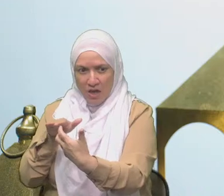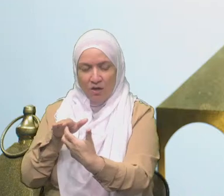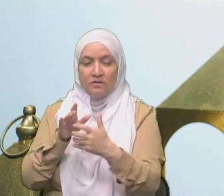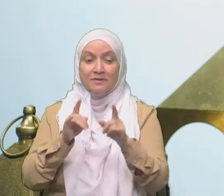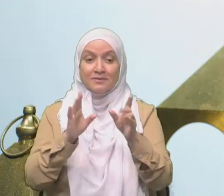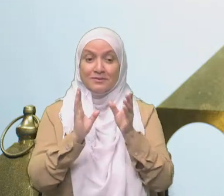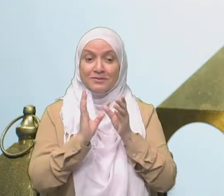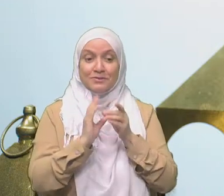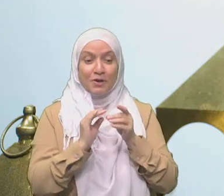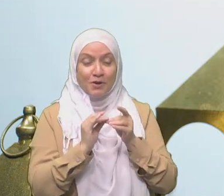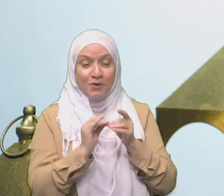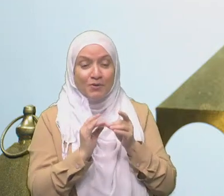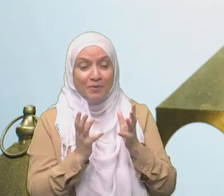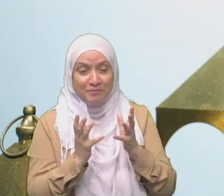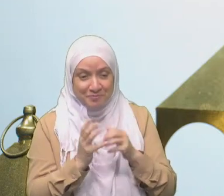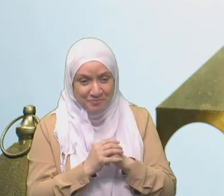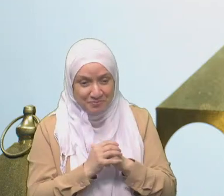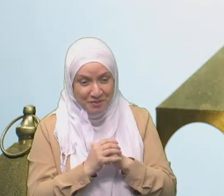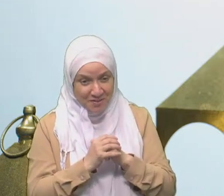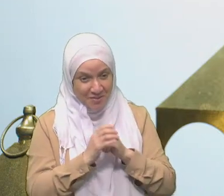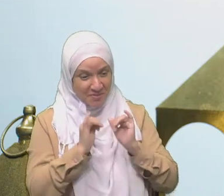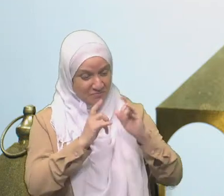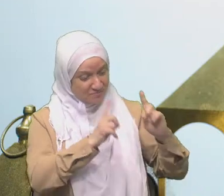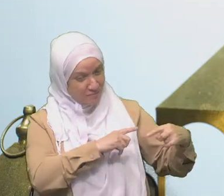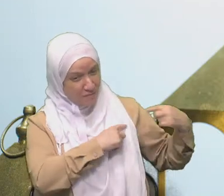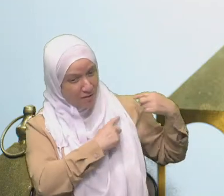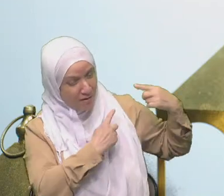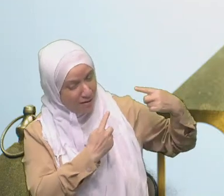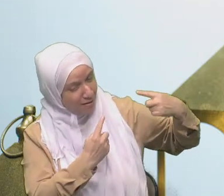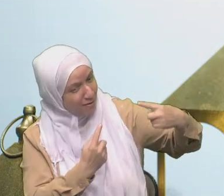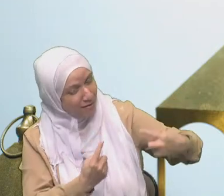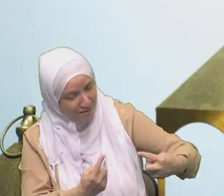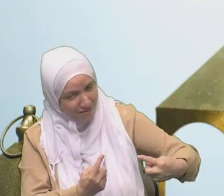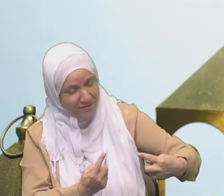The individuals around you, the people around you, everyone